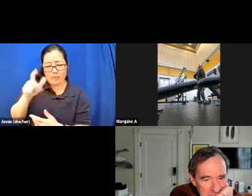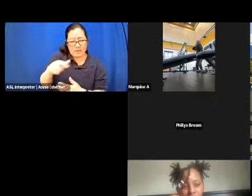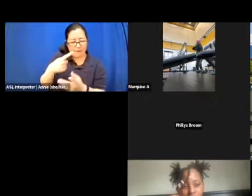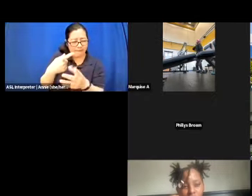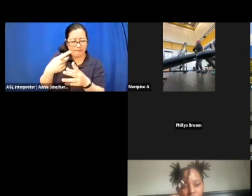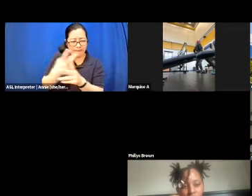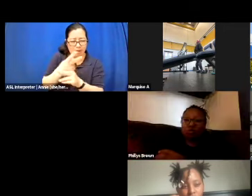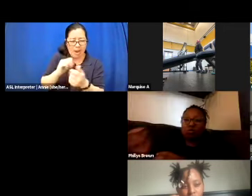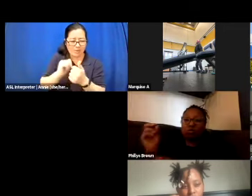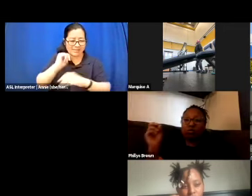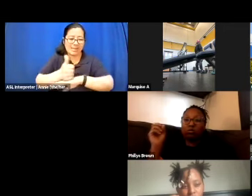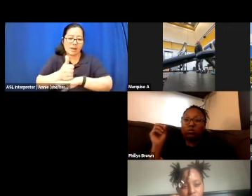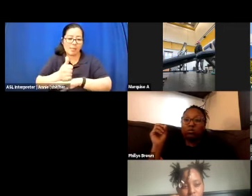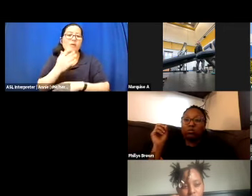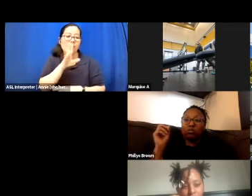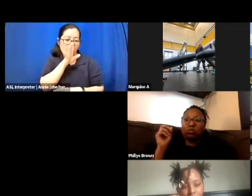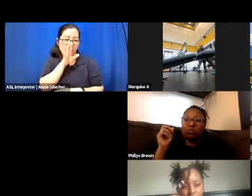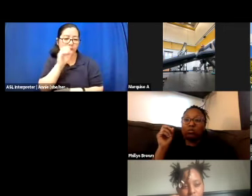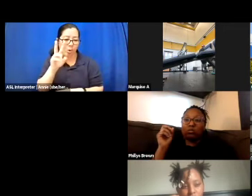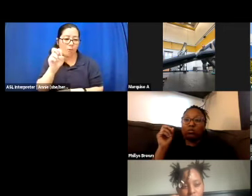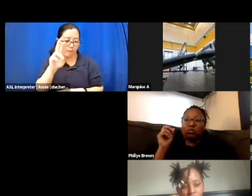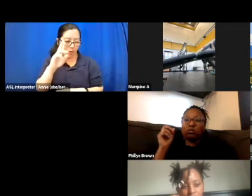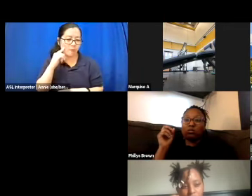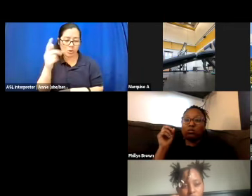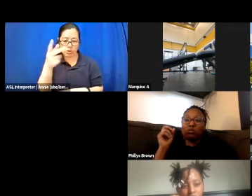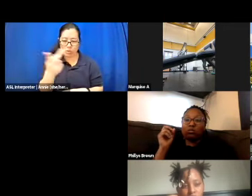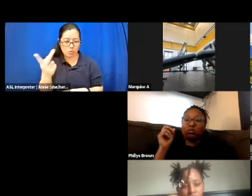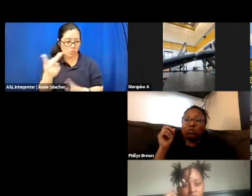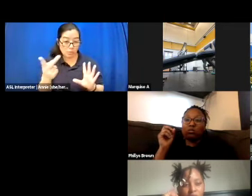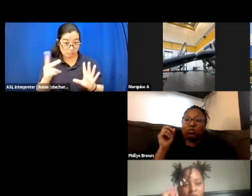guys. Does that sound all right?